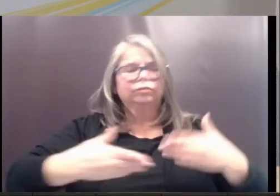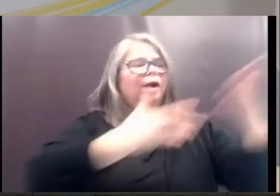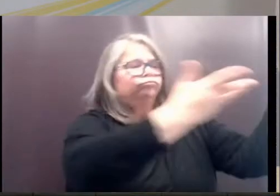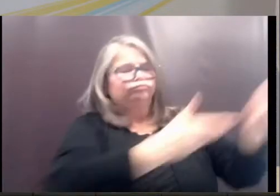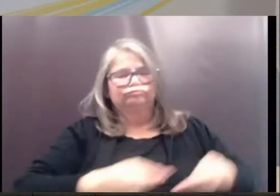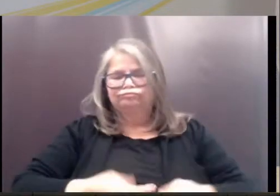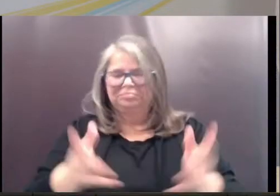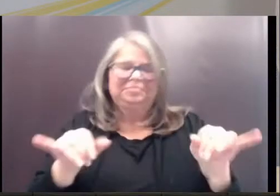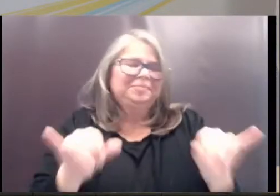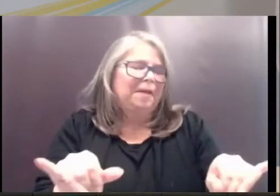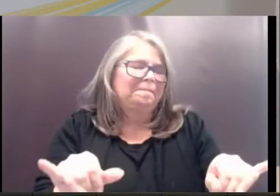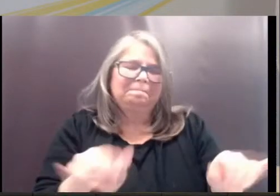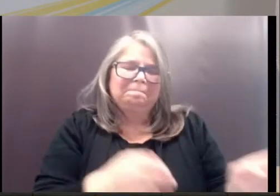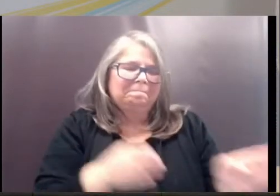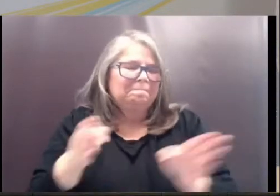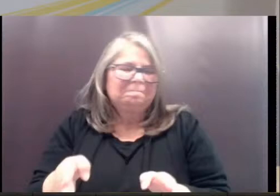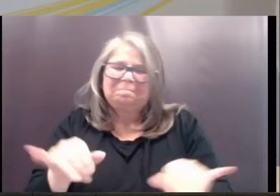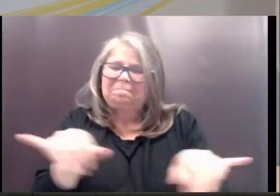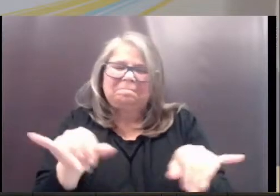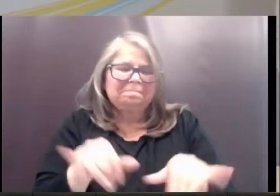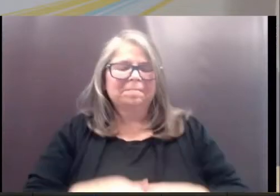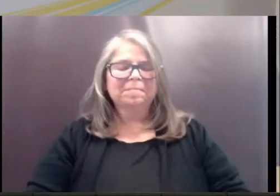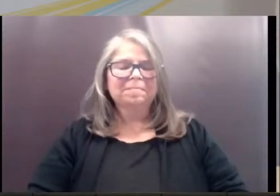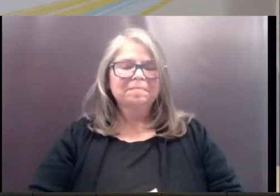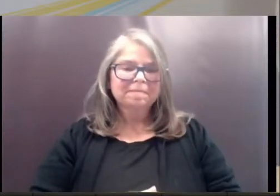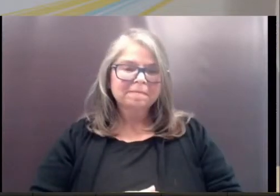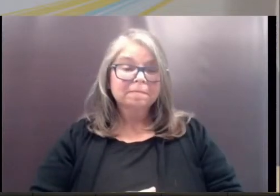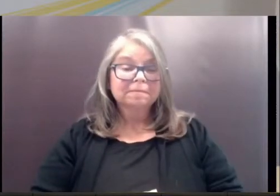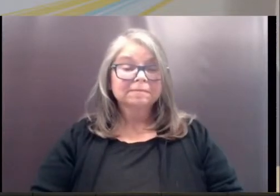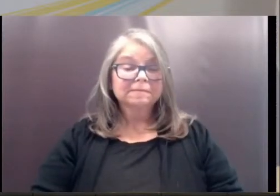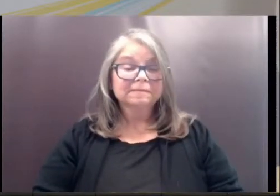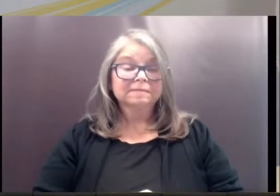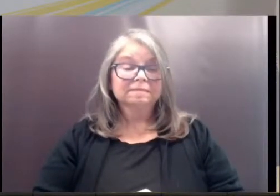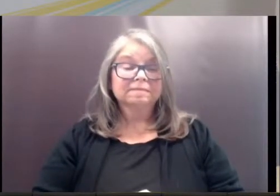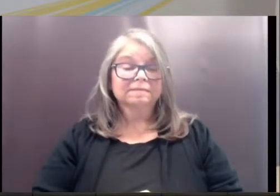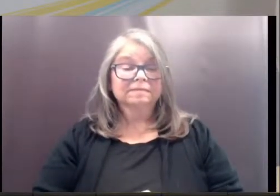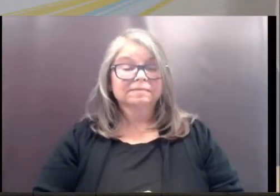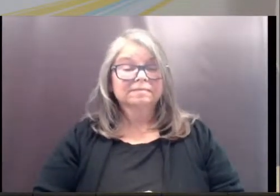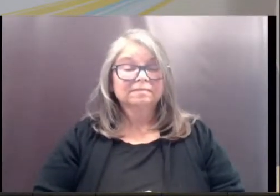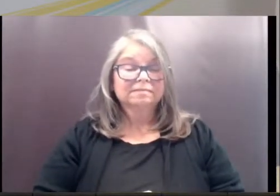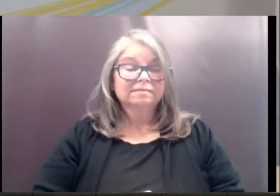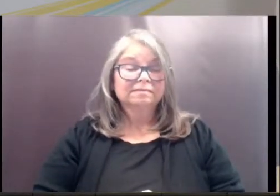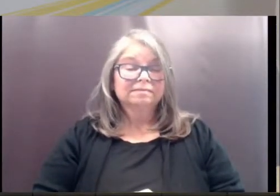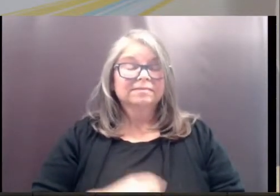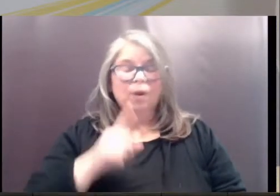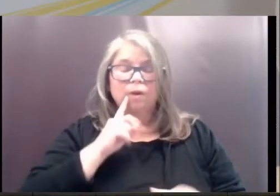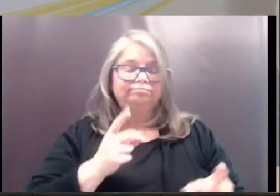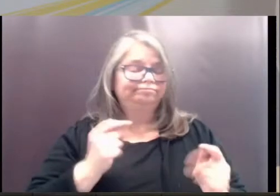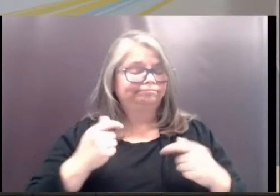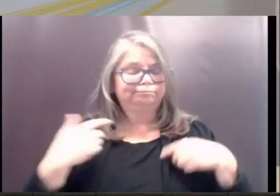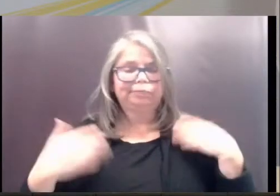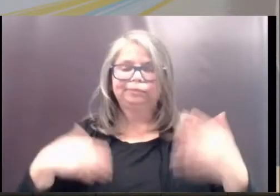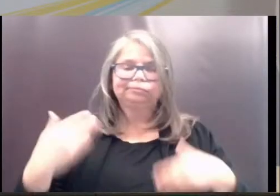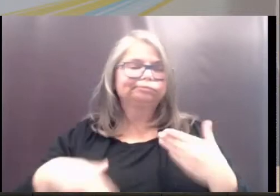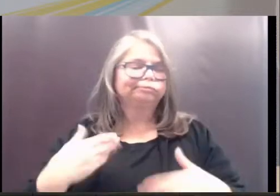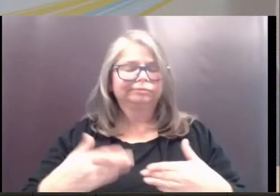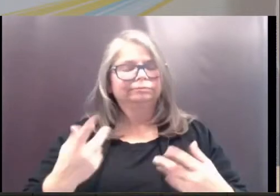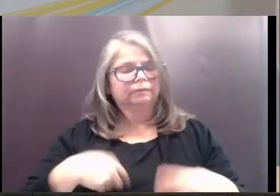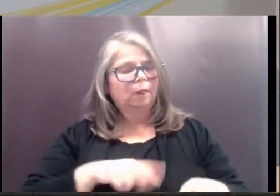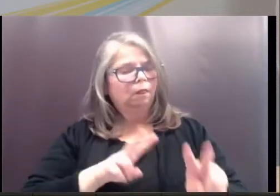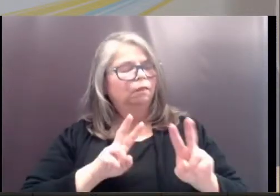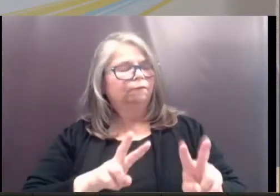and do so as soon as it comes, and look forward to doing that.